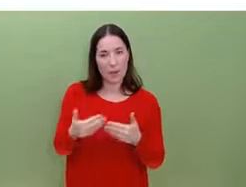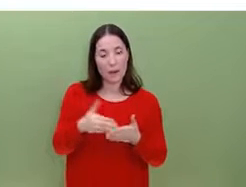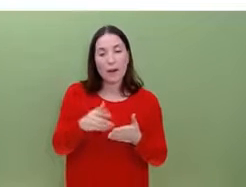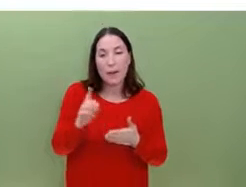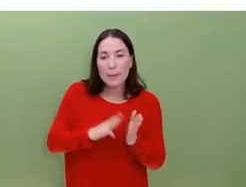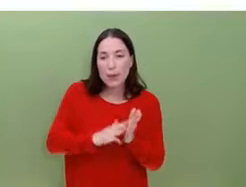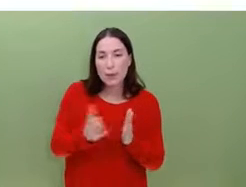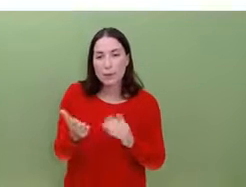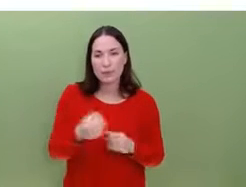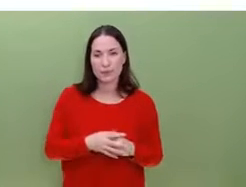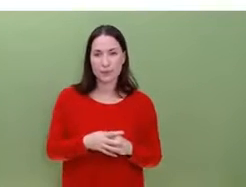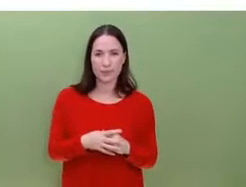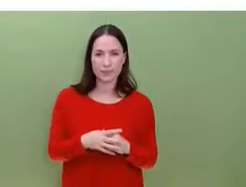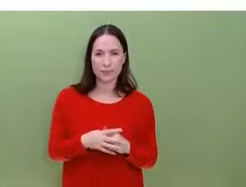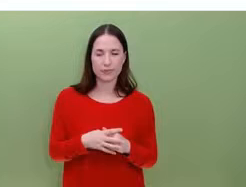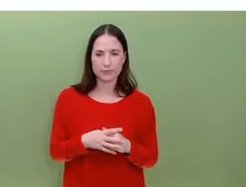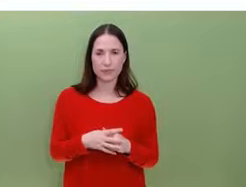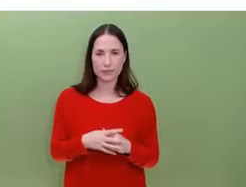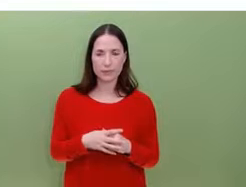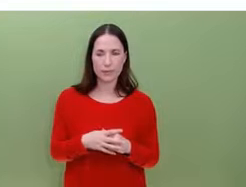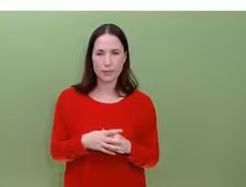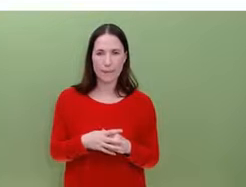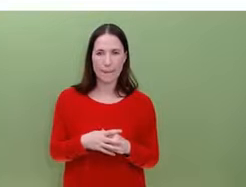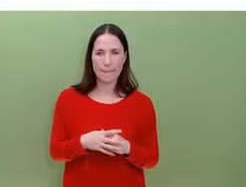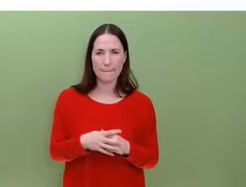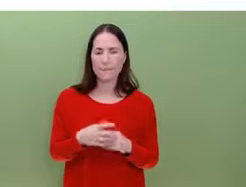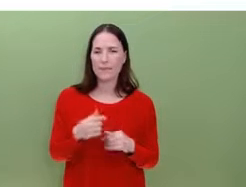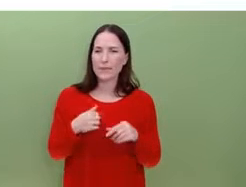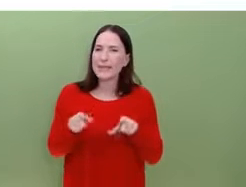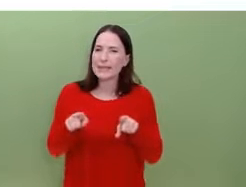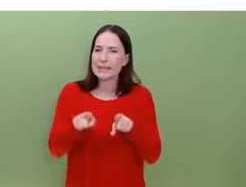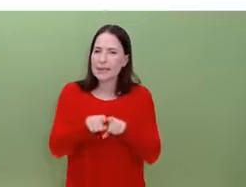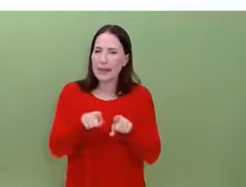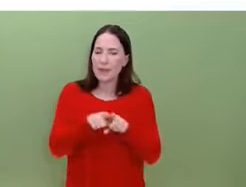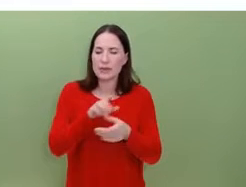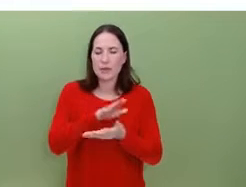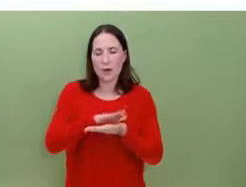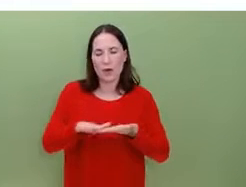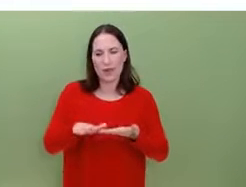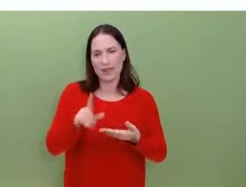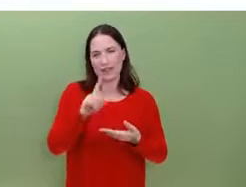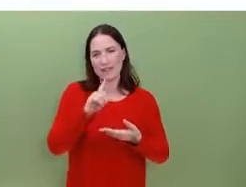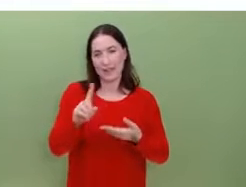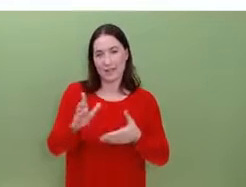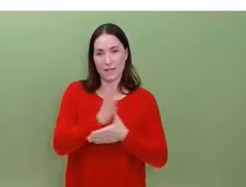start? I'll just say ditto first, and a little bit extra, and then hand over to Peter with the national context. So.